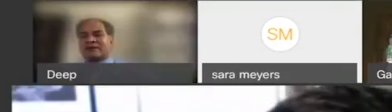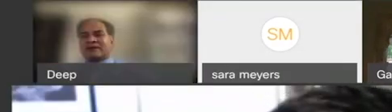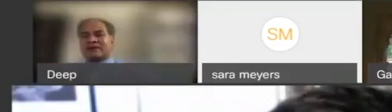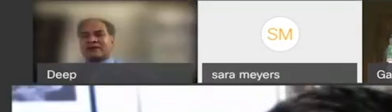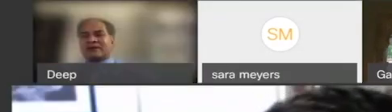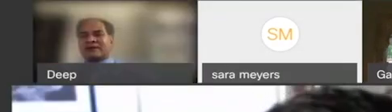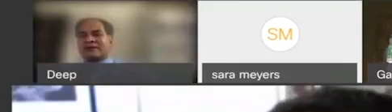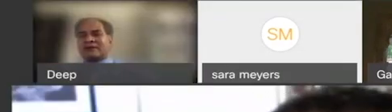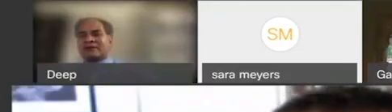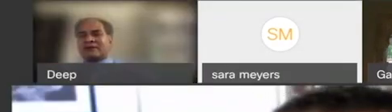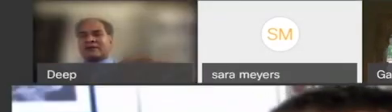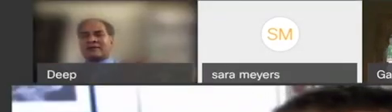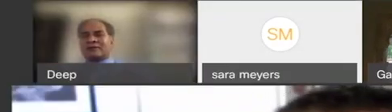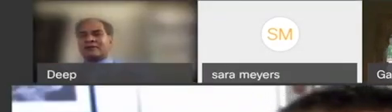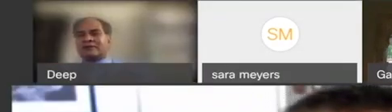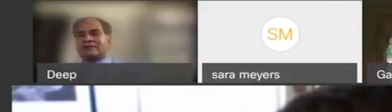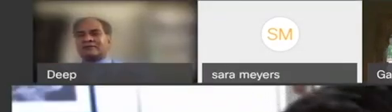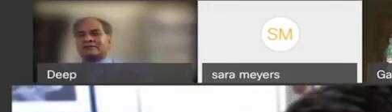And instead, I'd like to